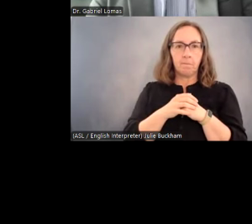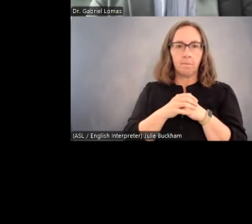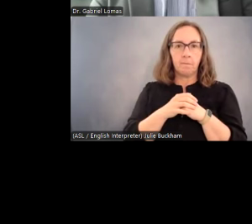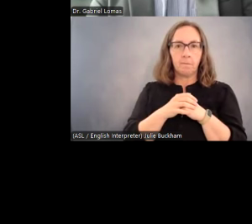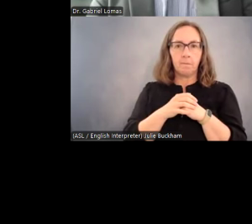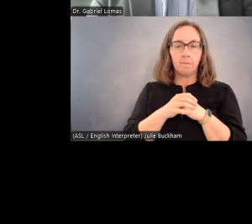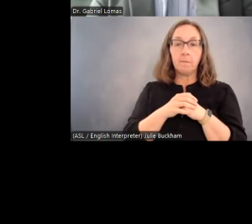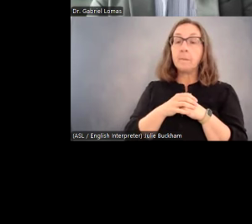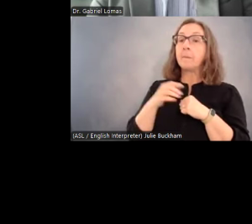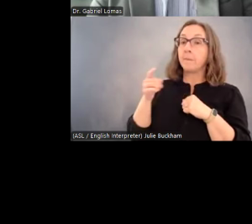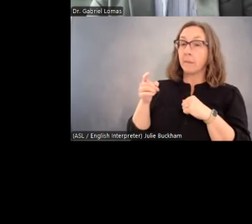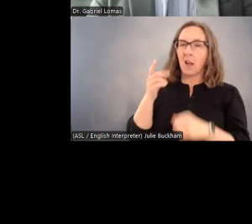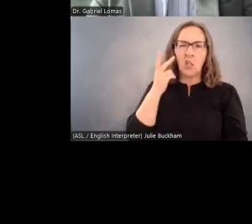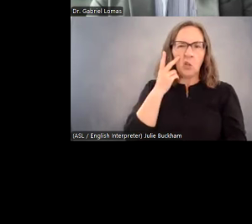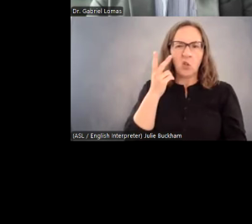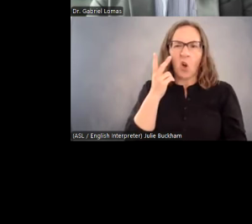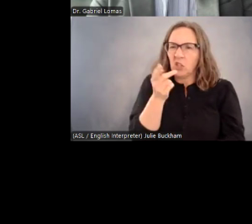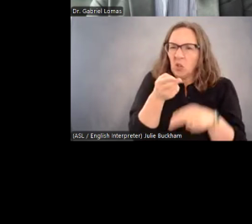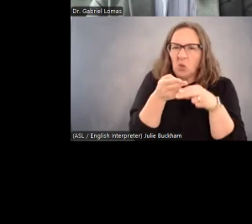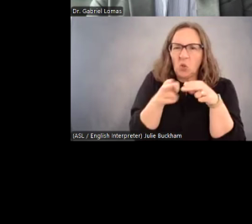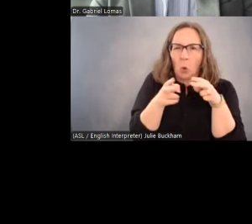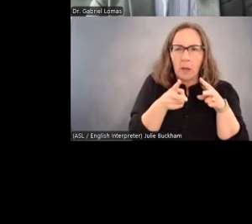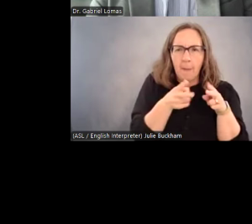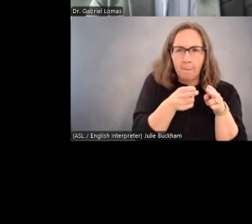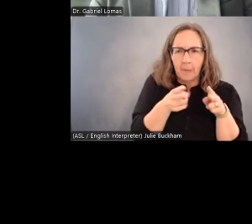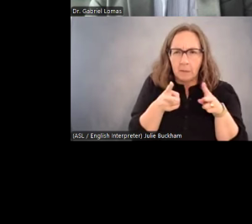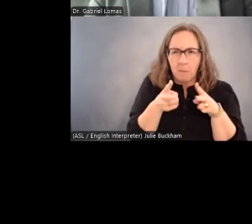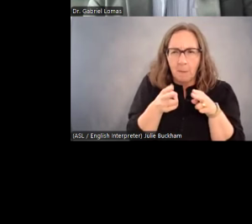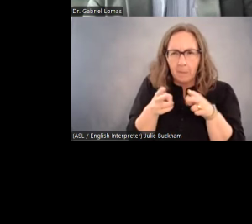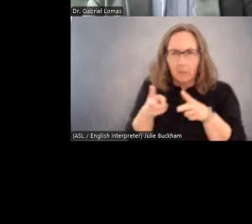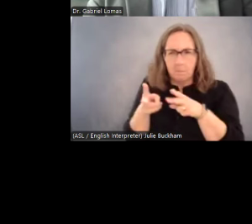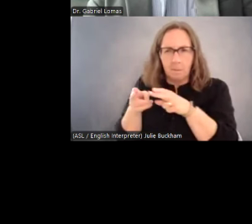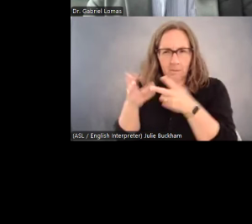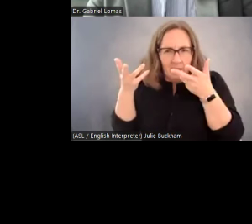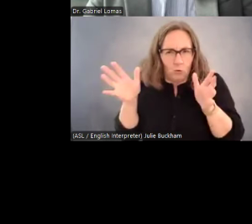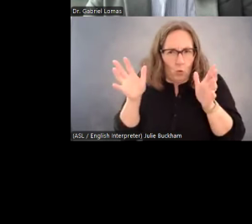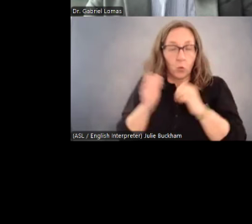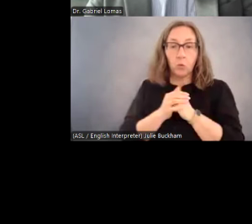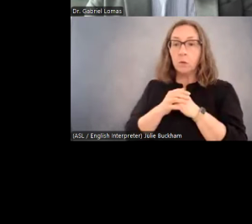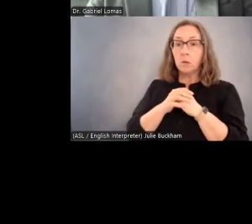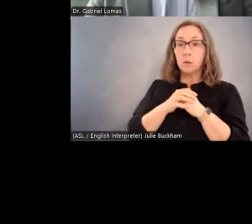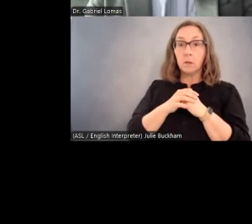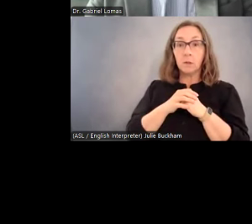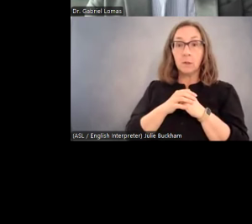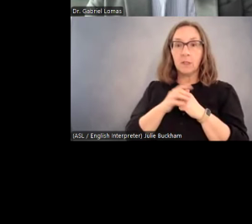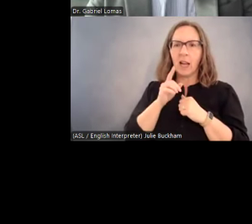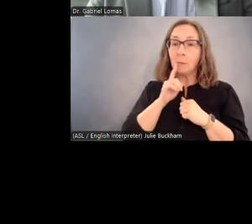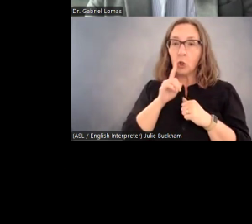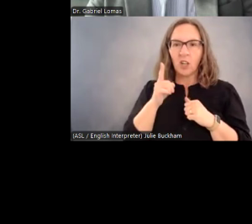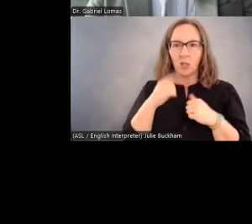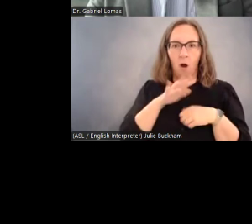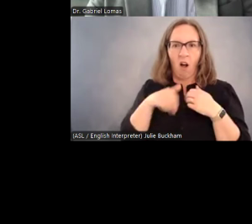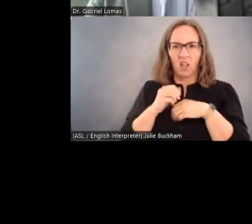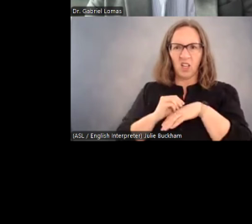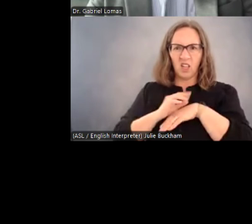Now you just saw a few clips from this video, and I'm sure that the hair on the back of your neck stood